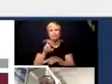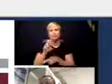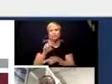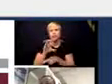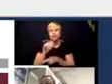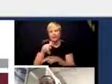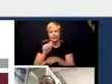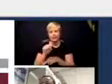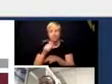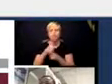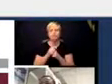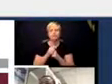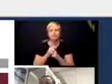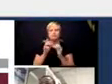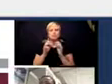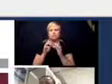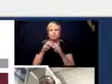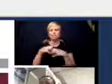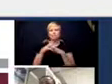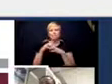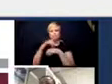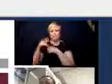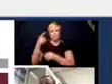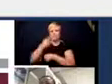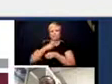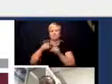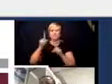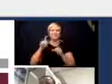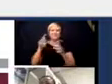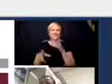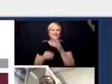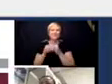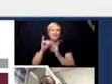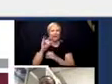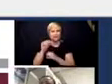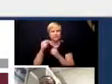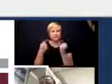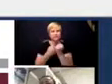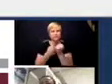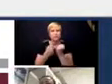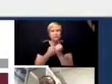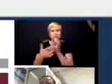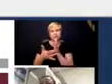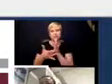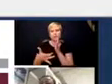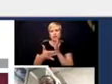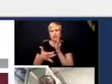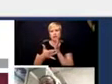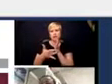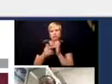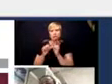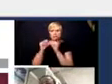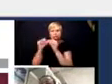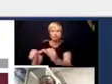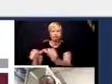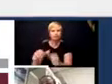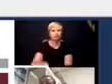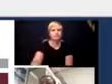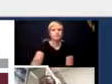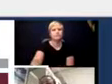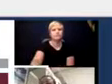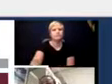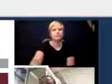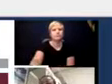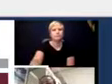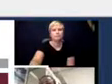in the early days, but definitely needs additional IT support and technology in the long run. So our plan,